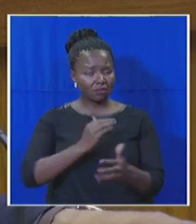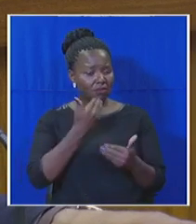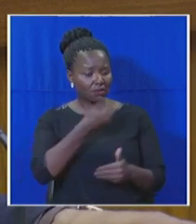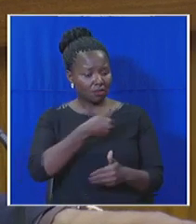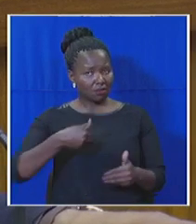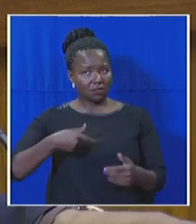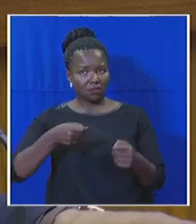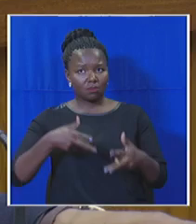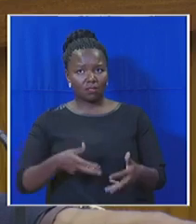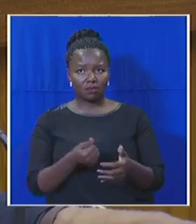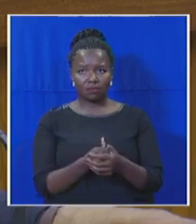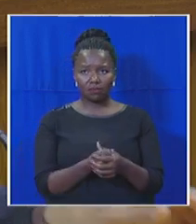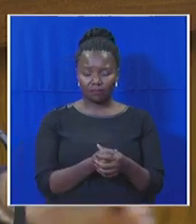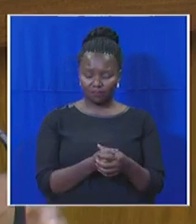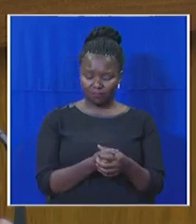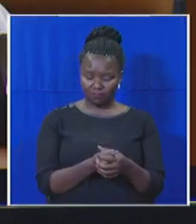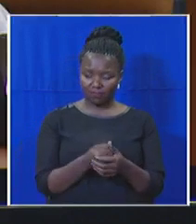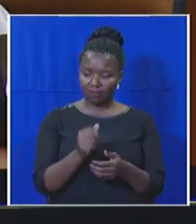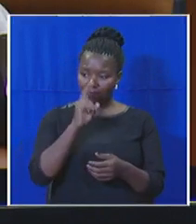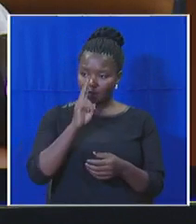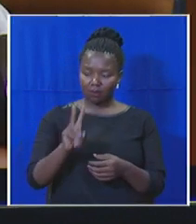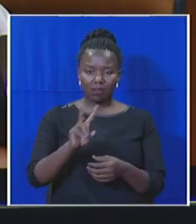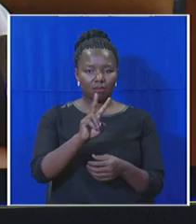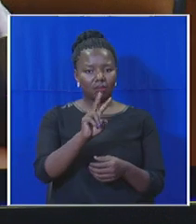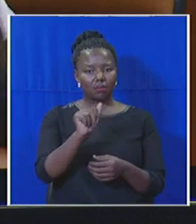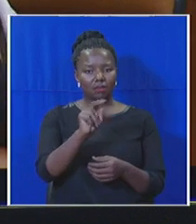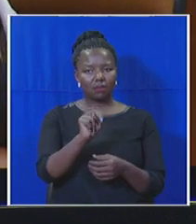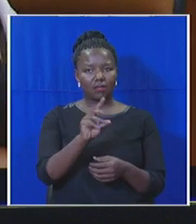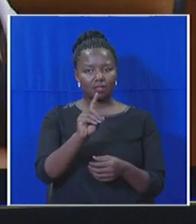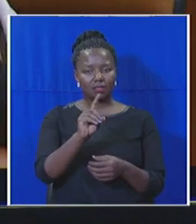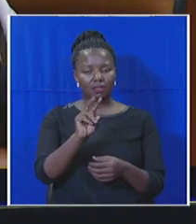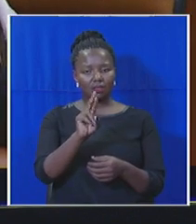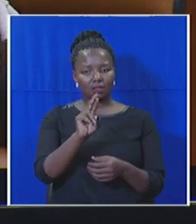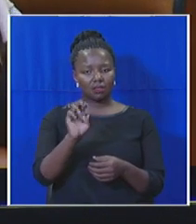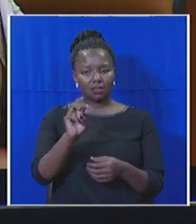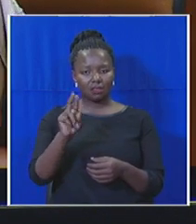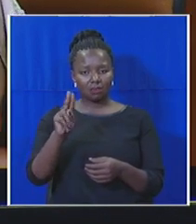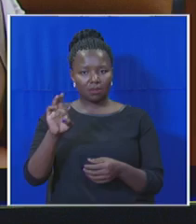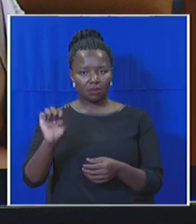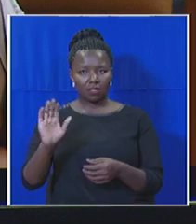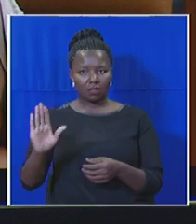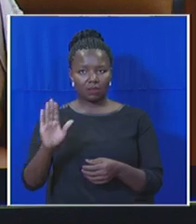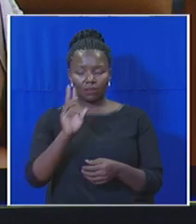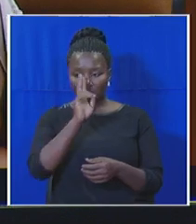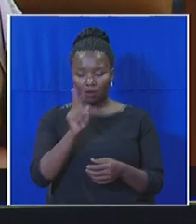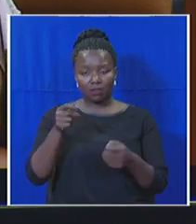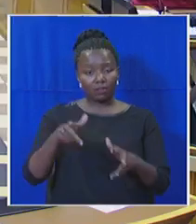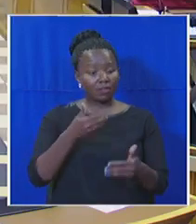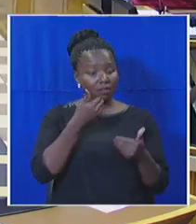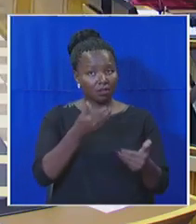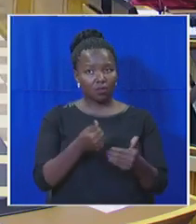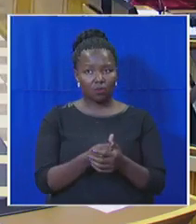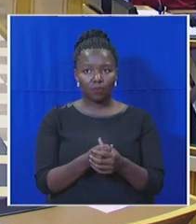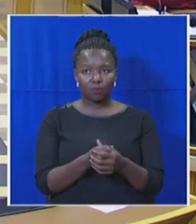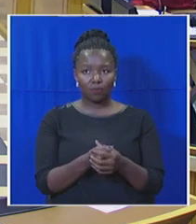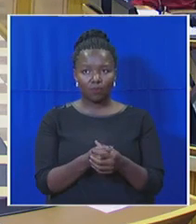Speaker. The Honorable Van der Merwe. Thank you very much, Honorable Speaker. Honorable President,